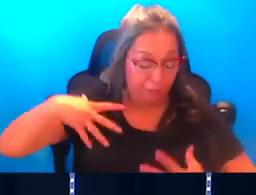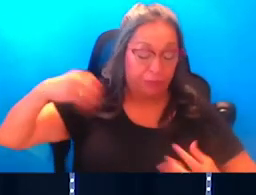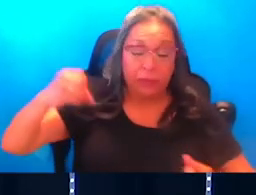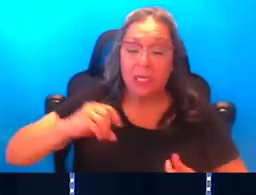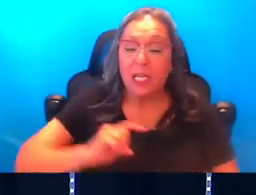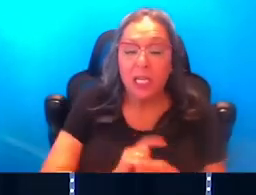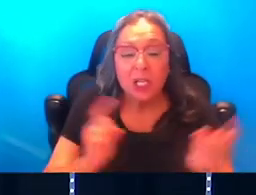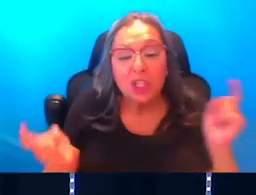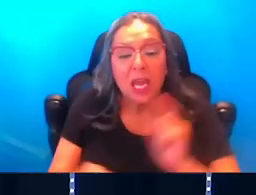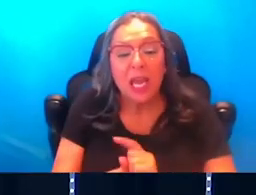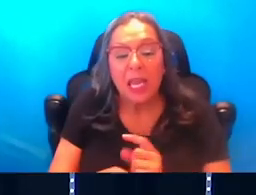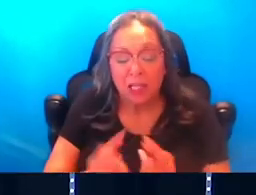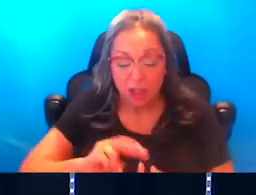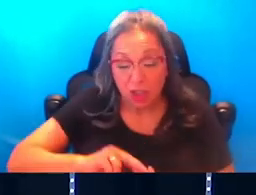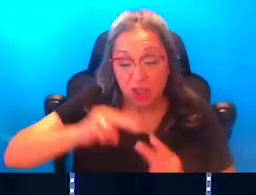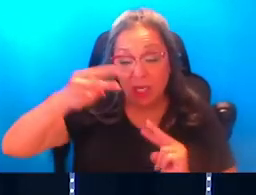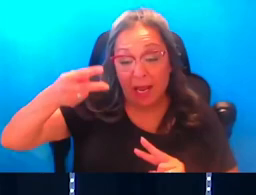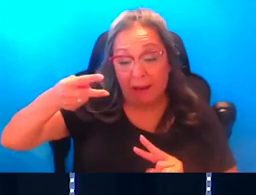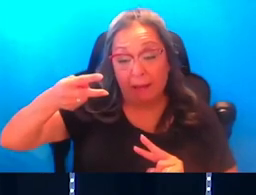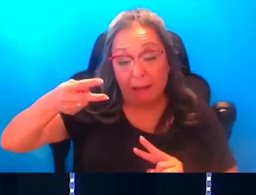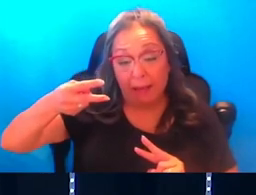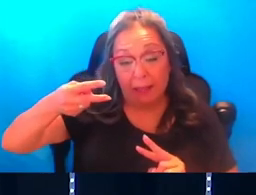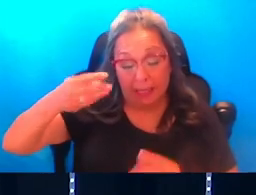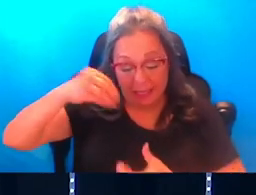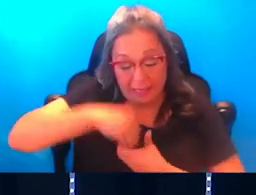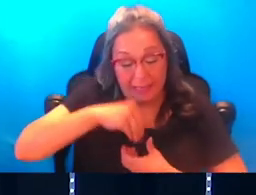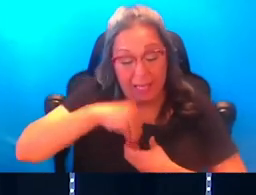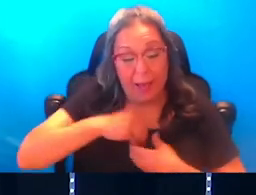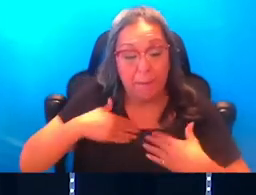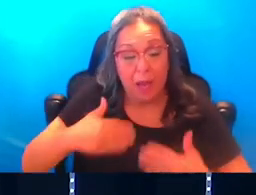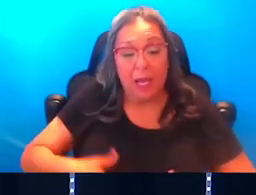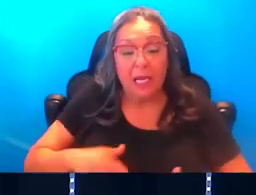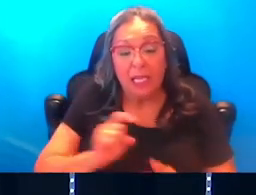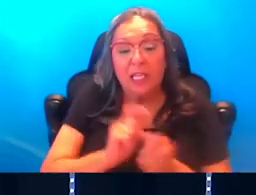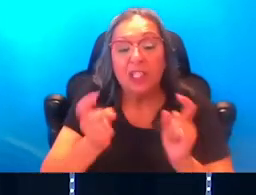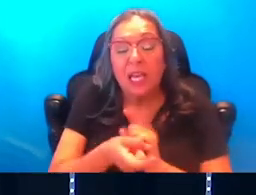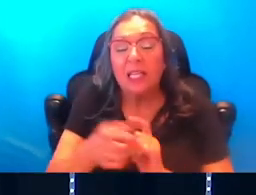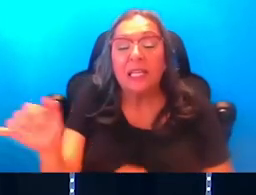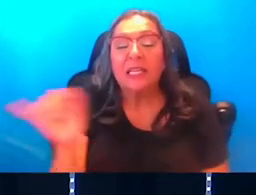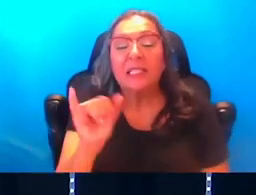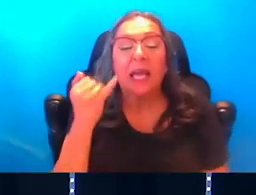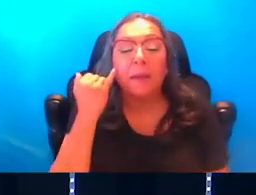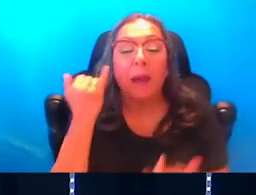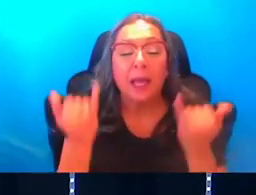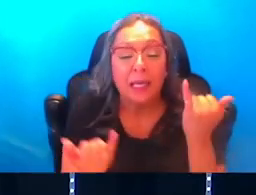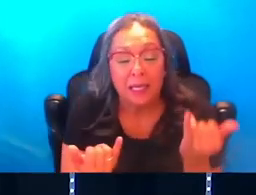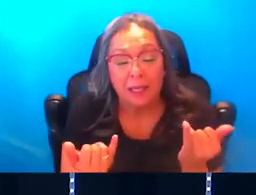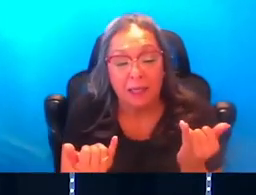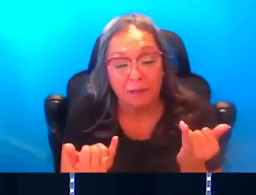right? Genetically changed. And that's kind of the idea.